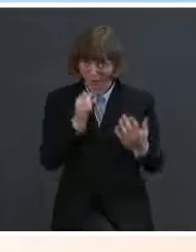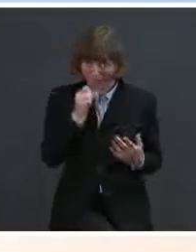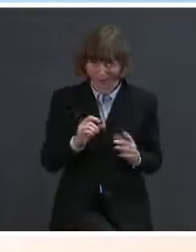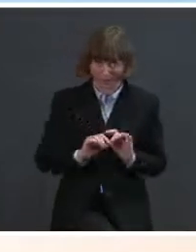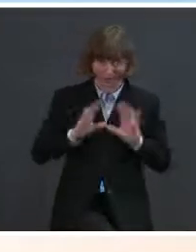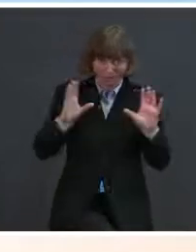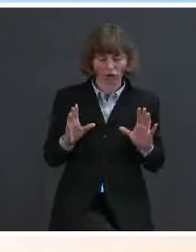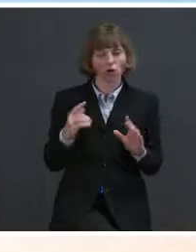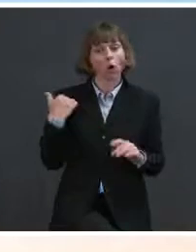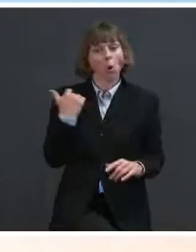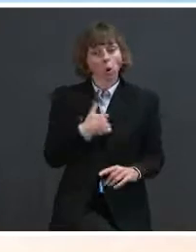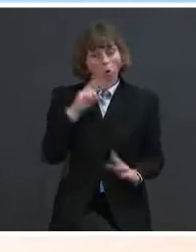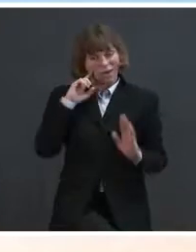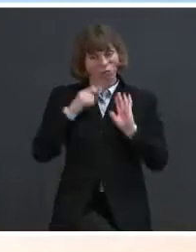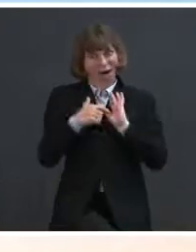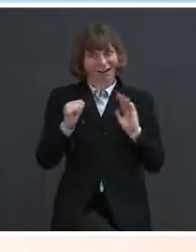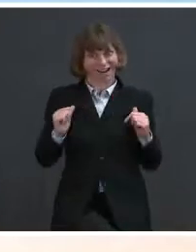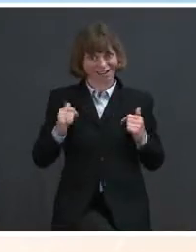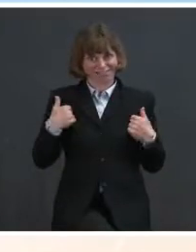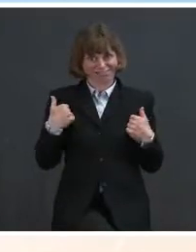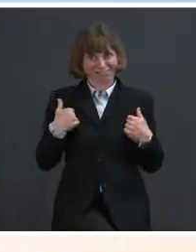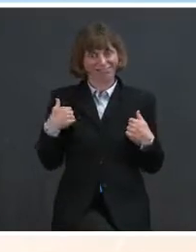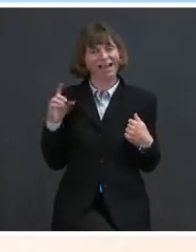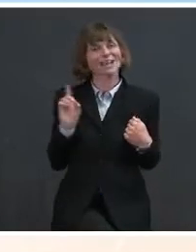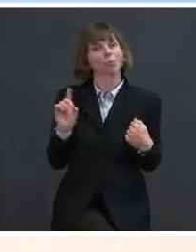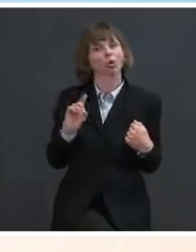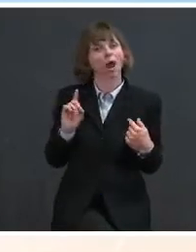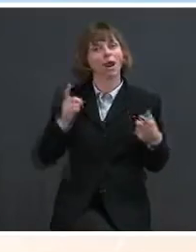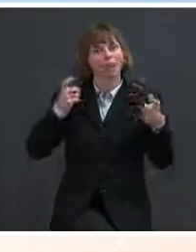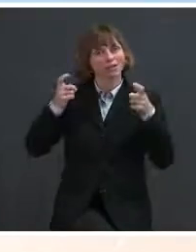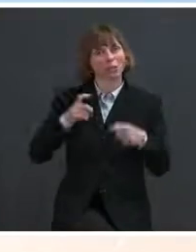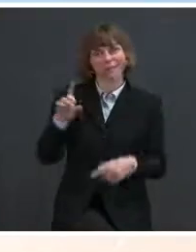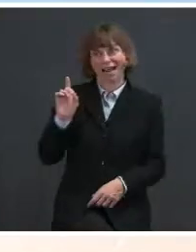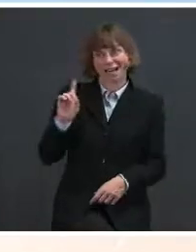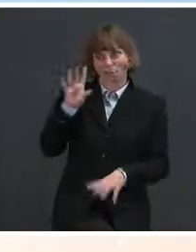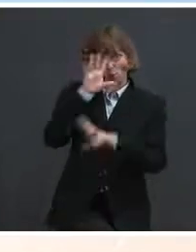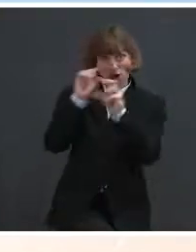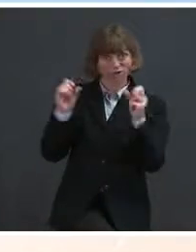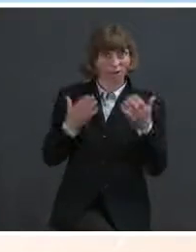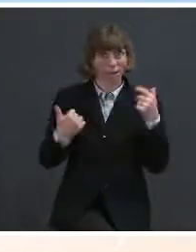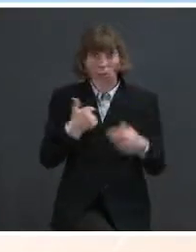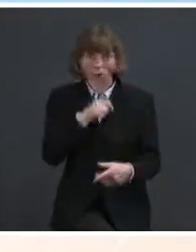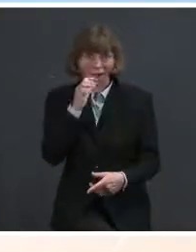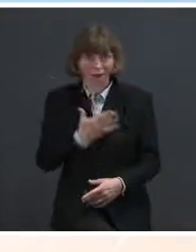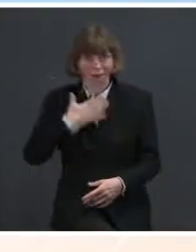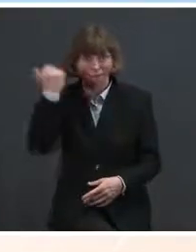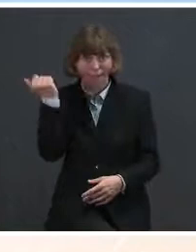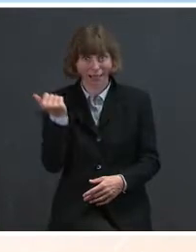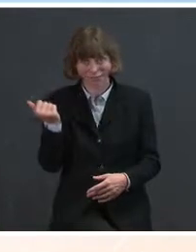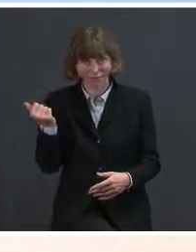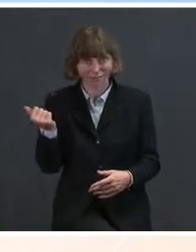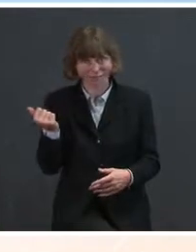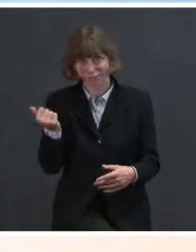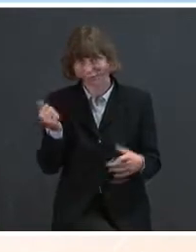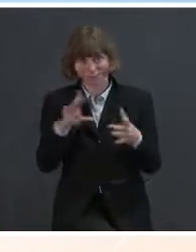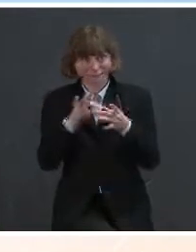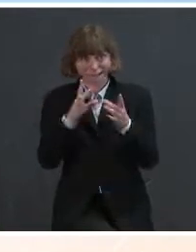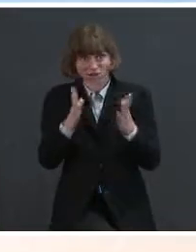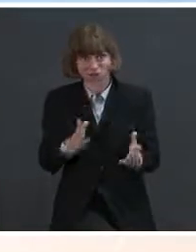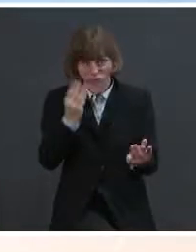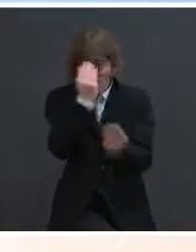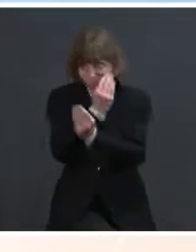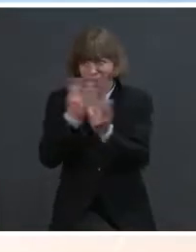Democratic administration with a Democratic president that we may not be the most effective messenger to communicate